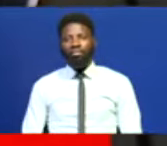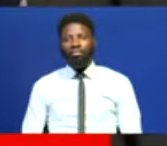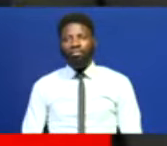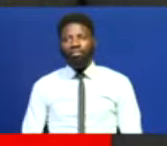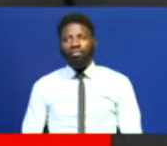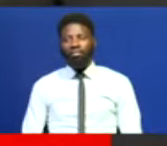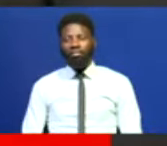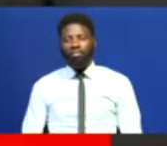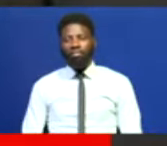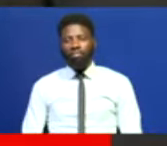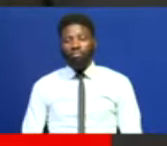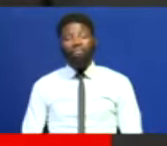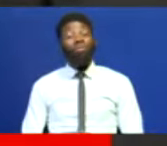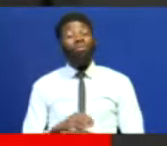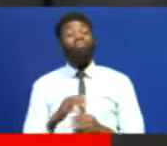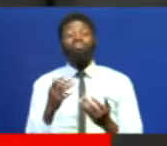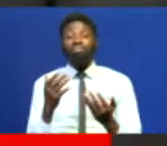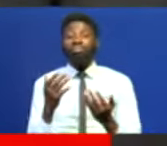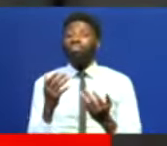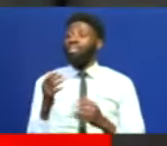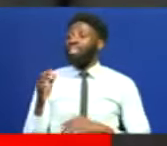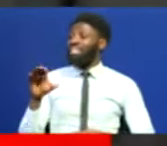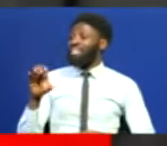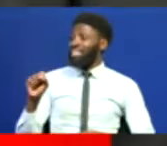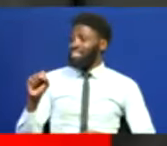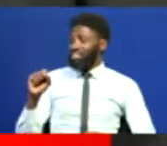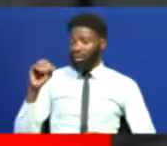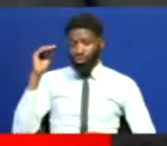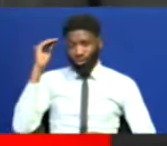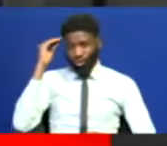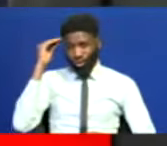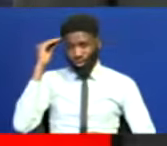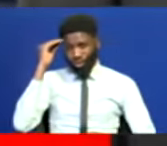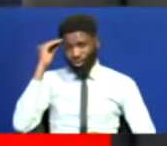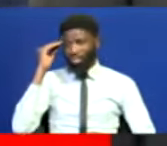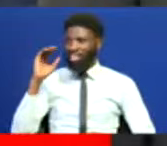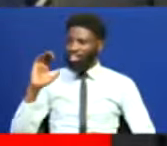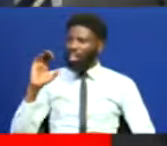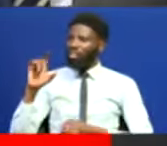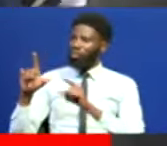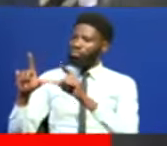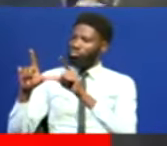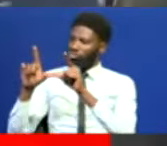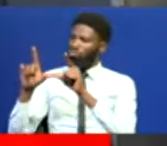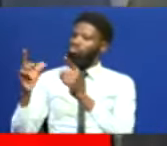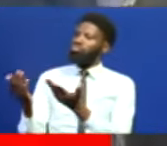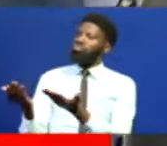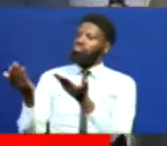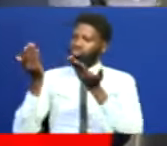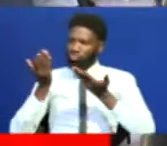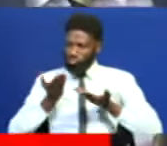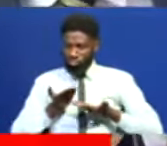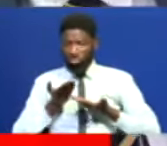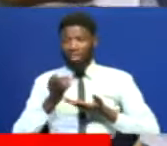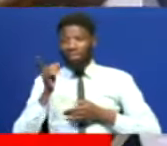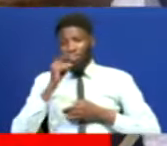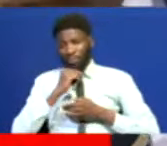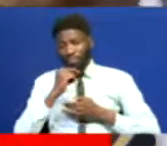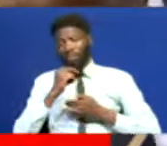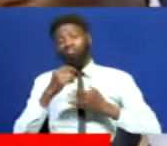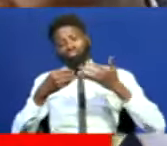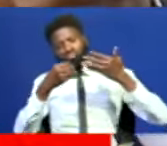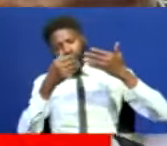Whereas the Cabinet Secretary for Education has submitted the charter to me with recommendations